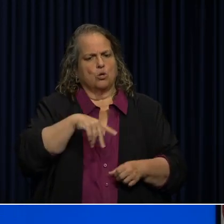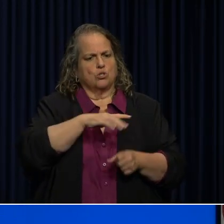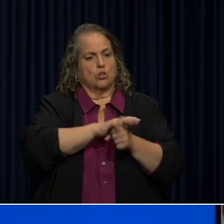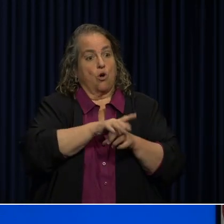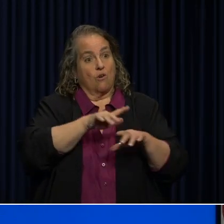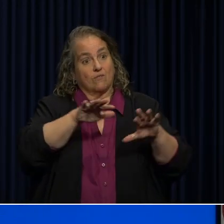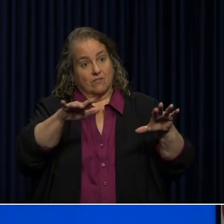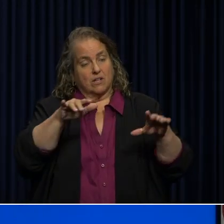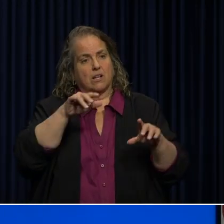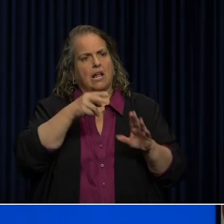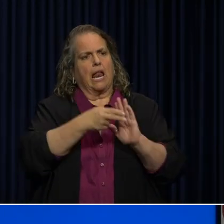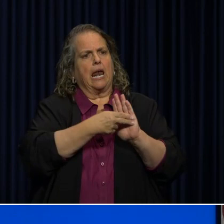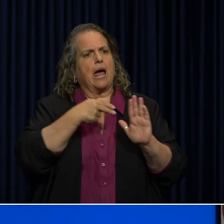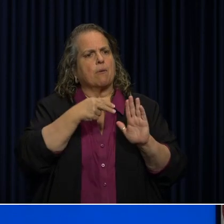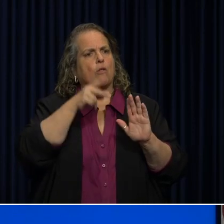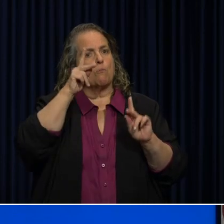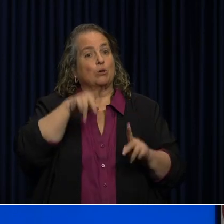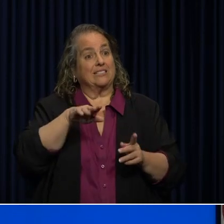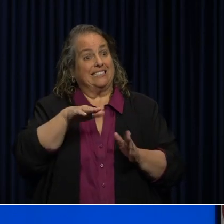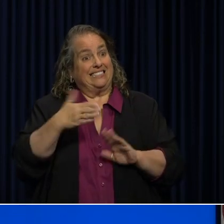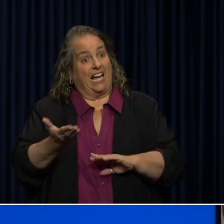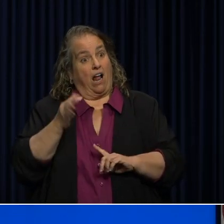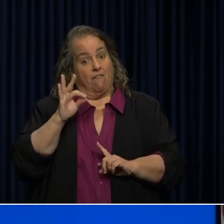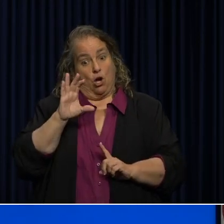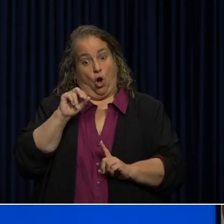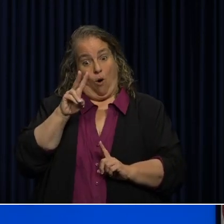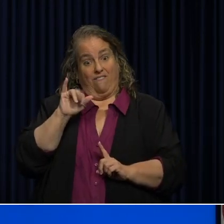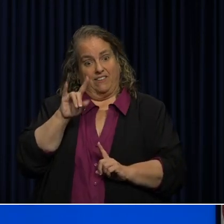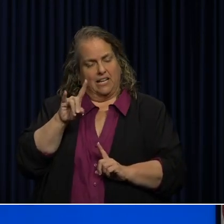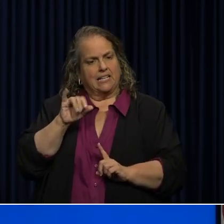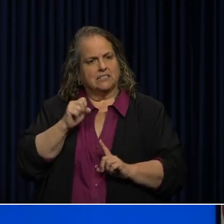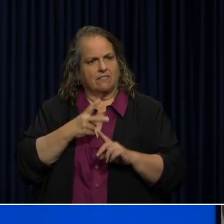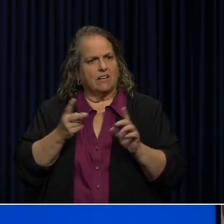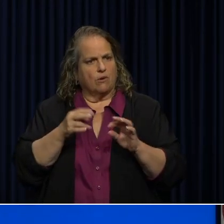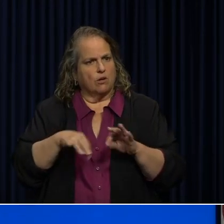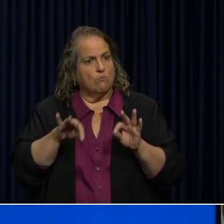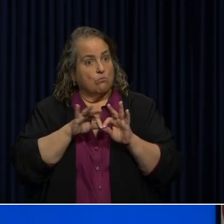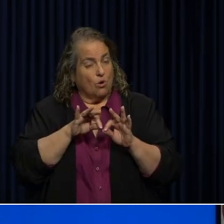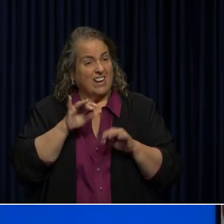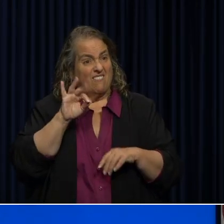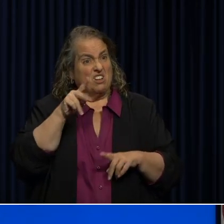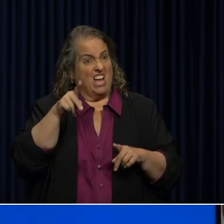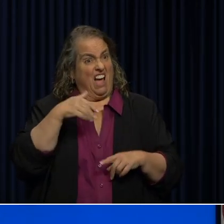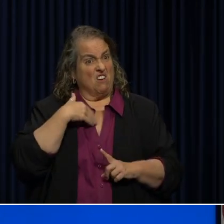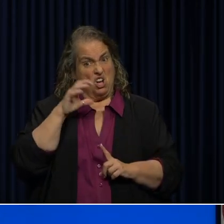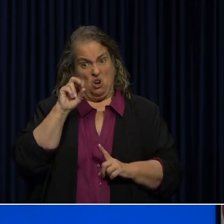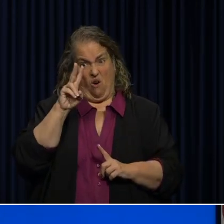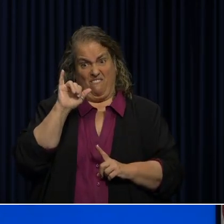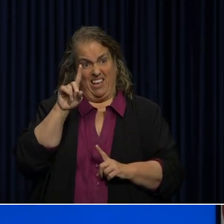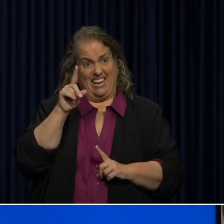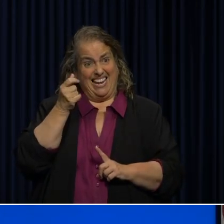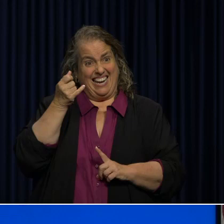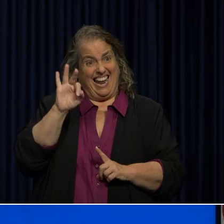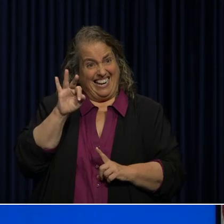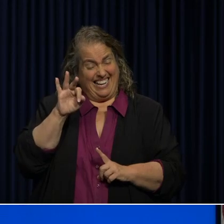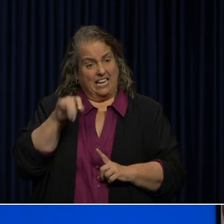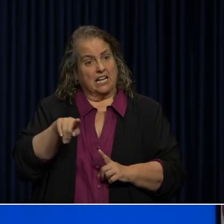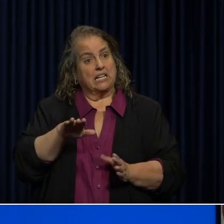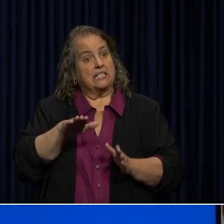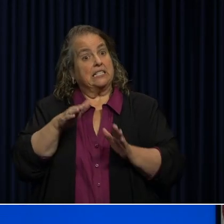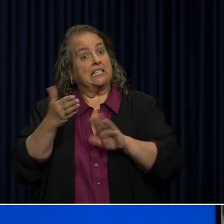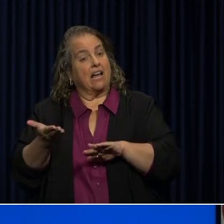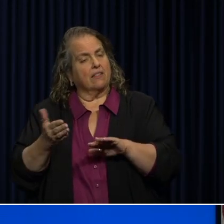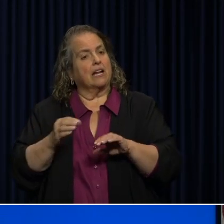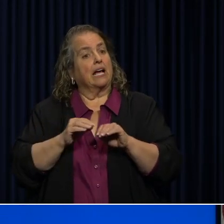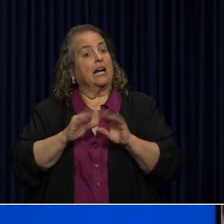very simplistic, meaning if a person dies while testing positive for COVID-19, even if there are clear other causes of death, that death is